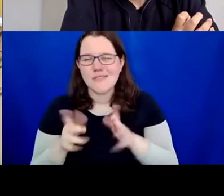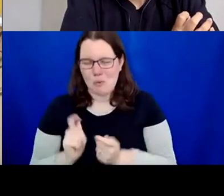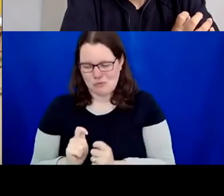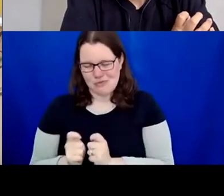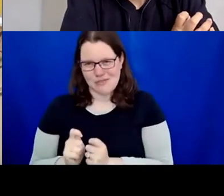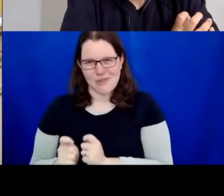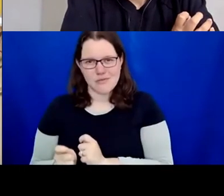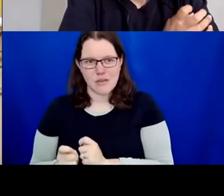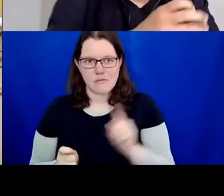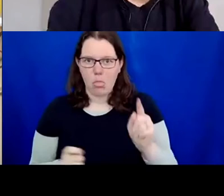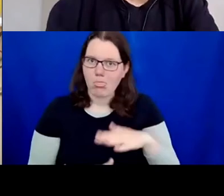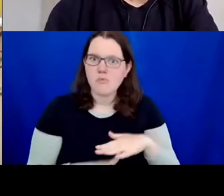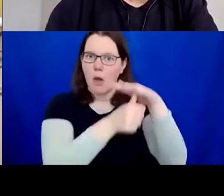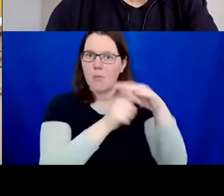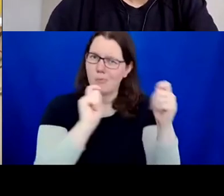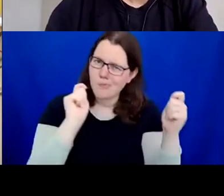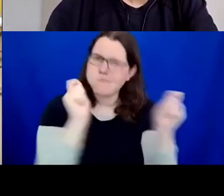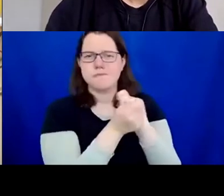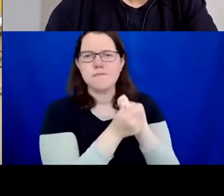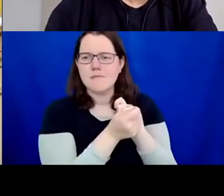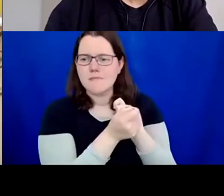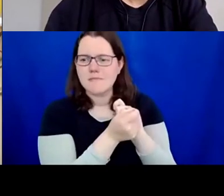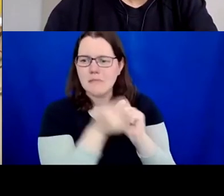go to the top.